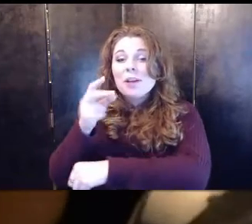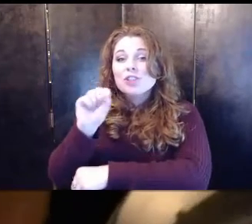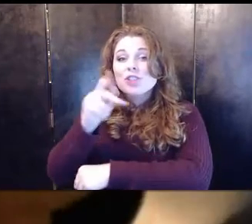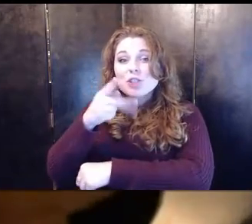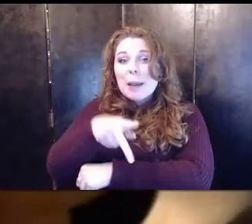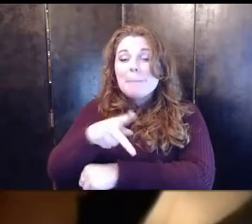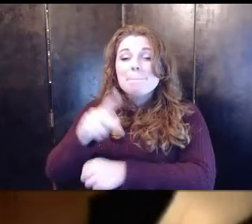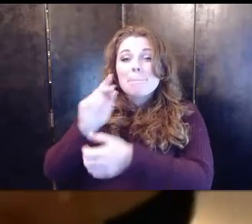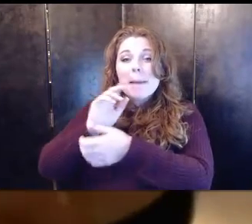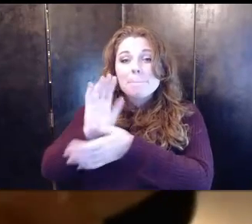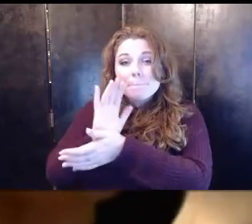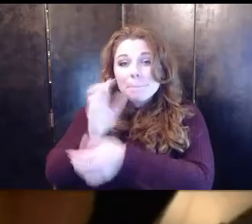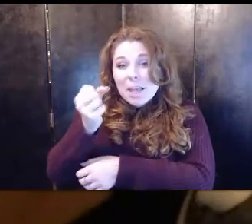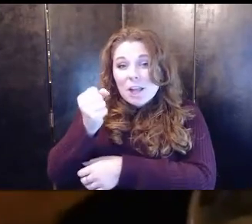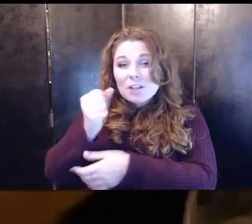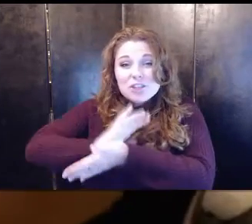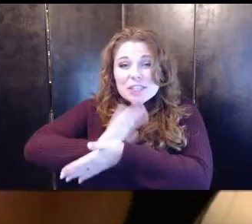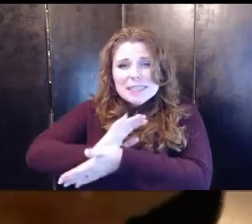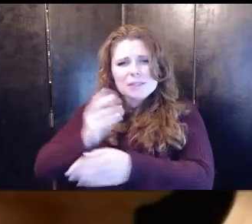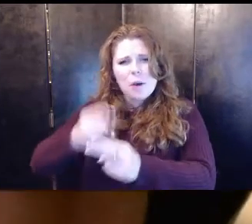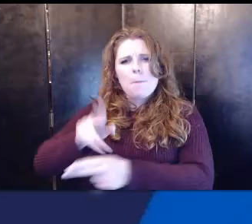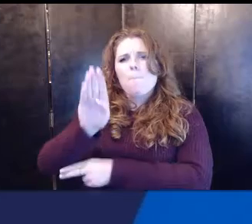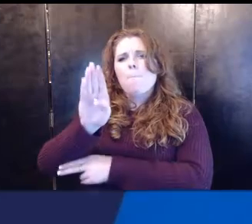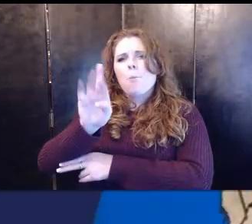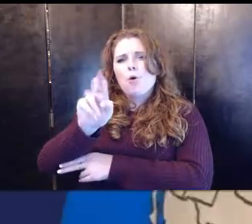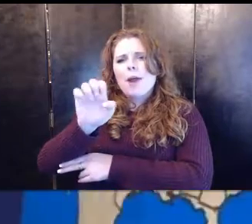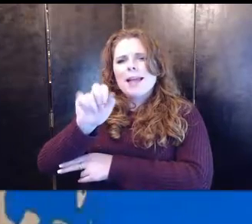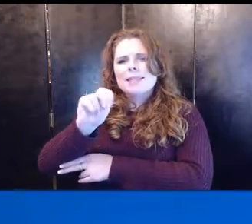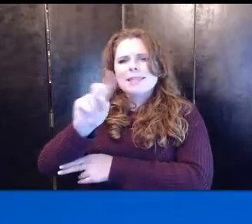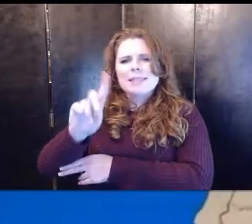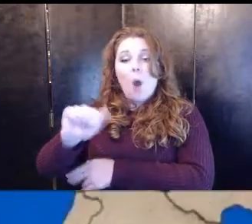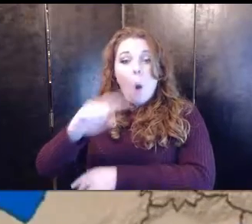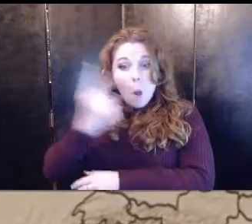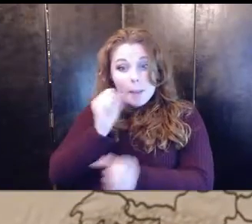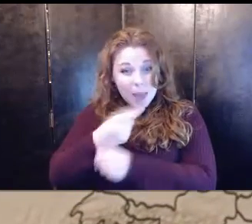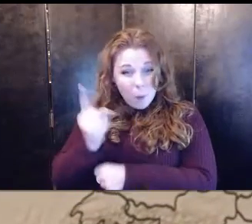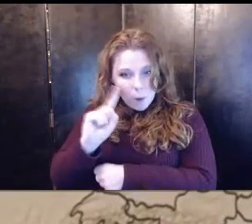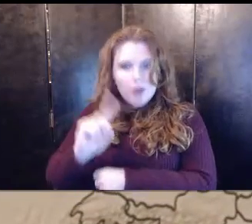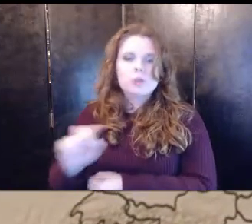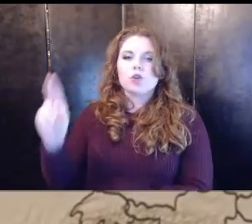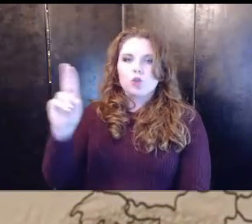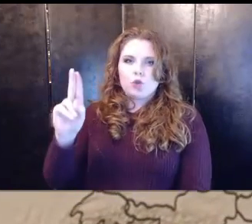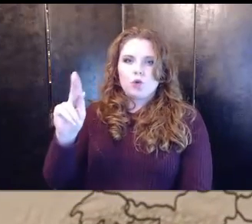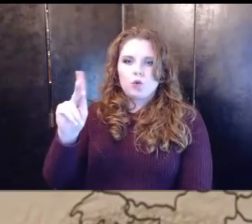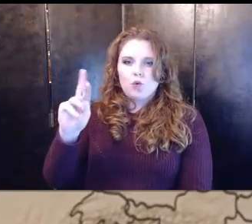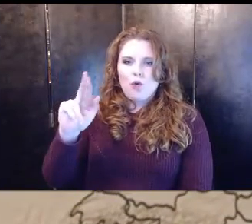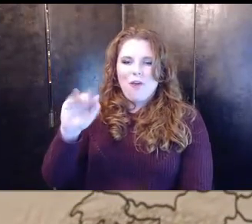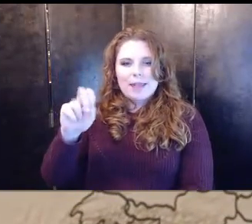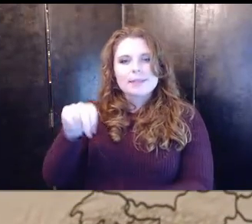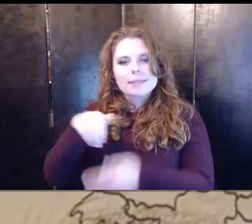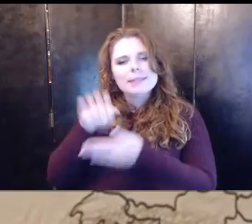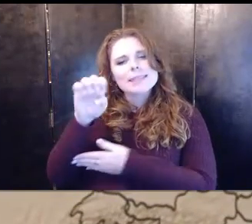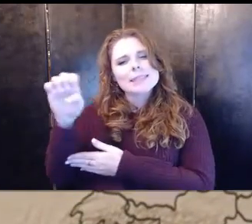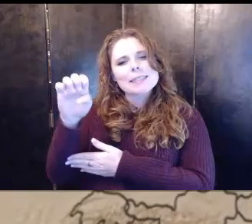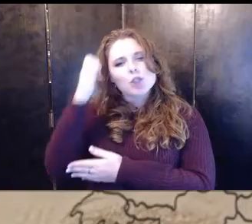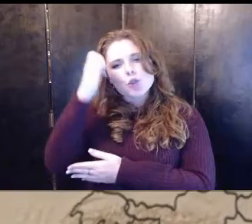called Brinza, which is only made in Ukraine. Ukraine is a large country in Eastern Europe. It neighbors Romania